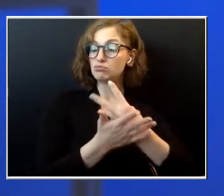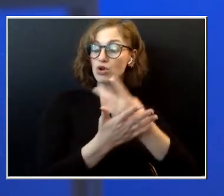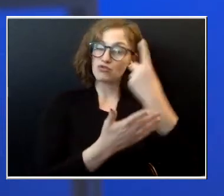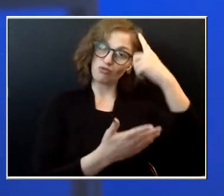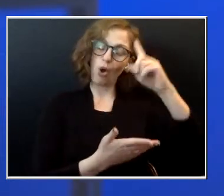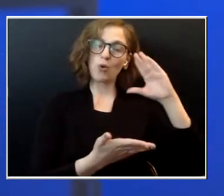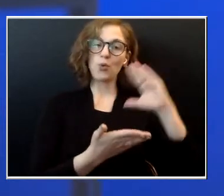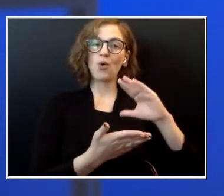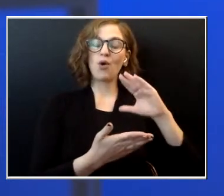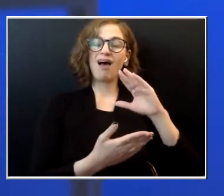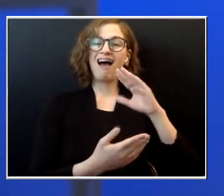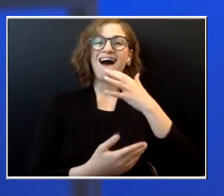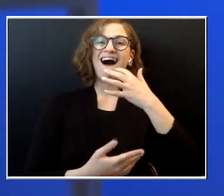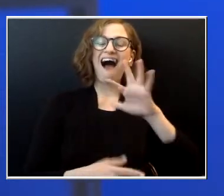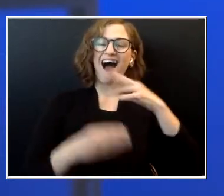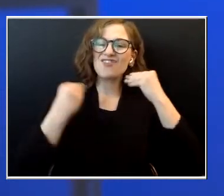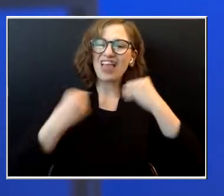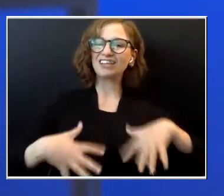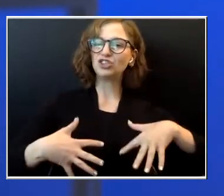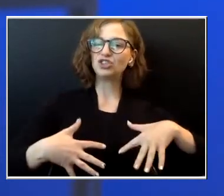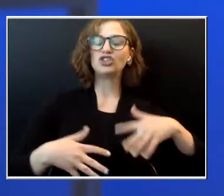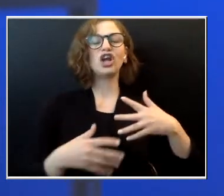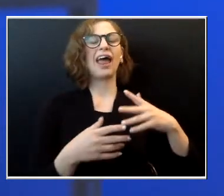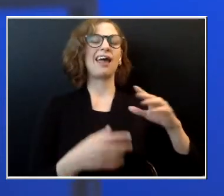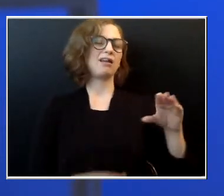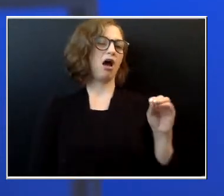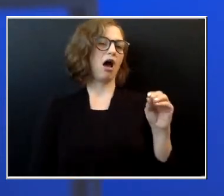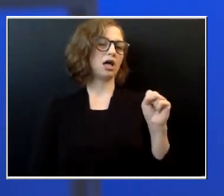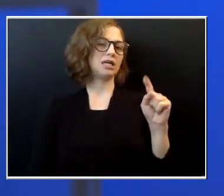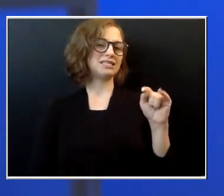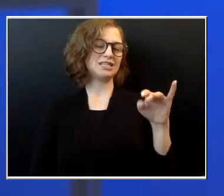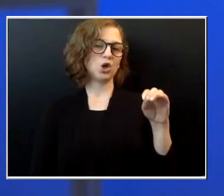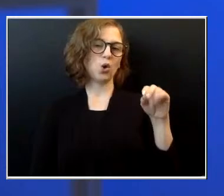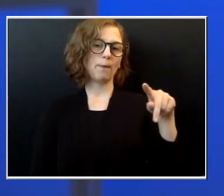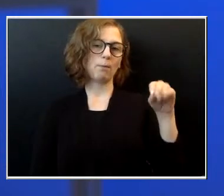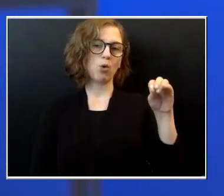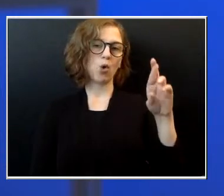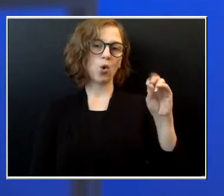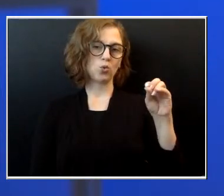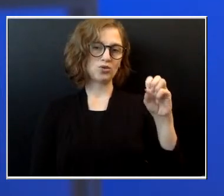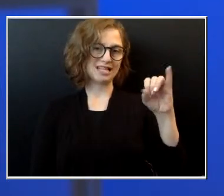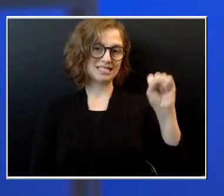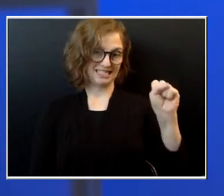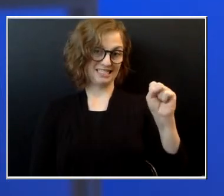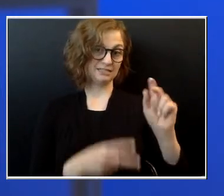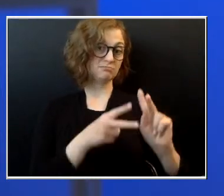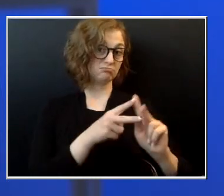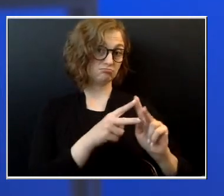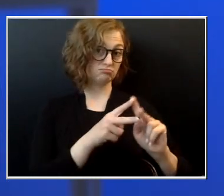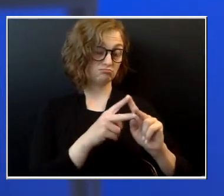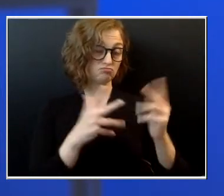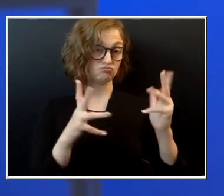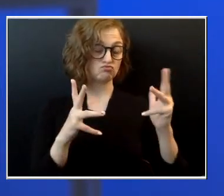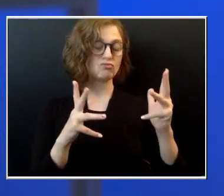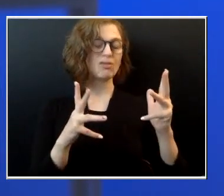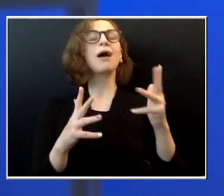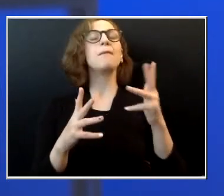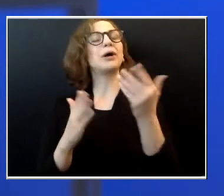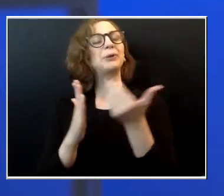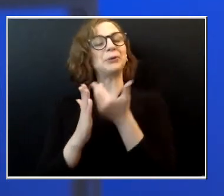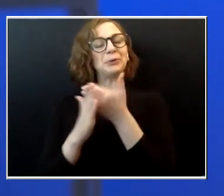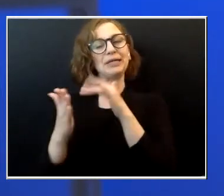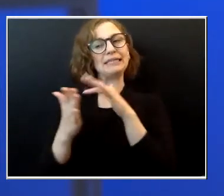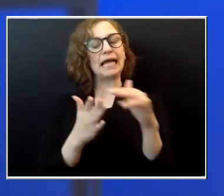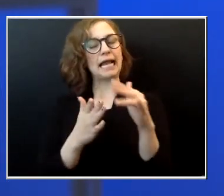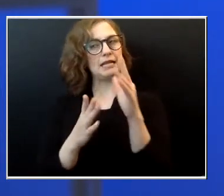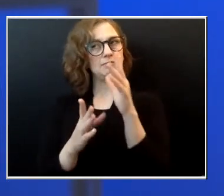But preclinical studies, that is studies in mice and rats, really pointed to the direction that this